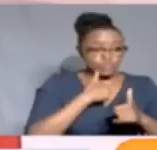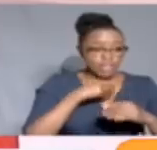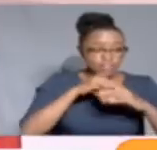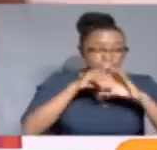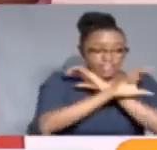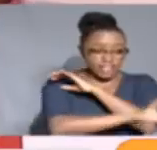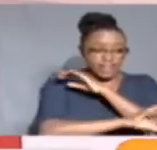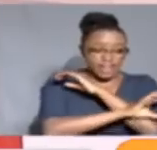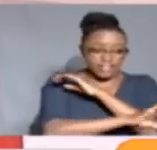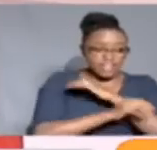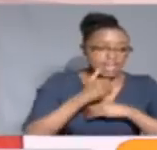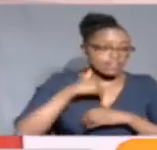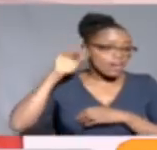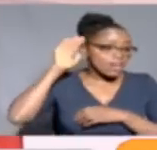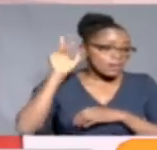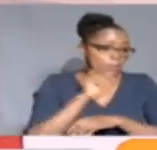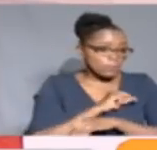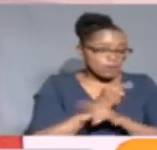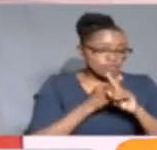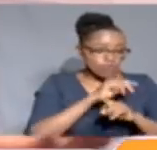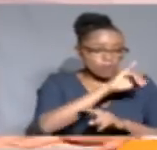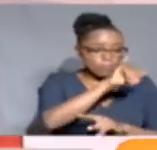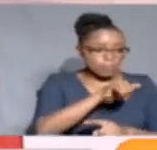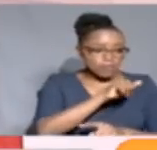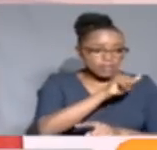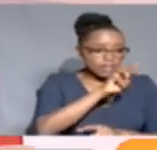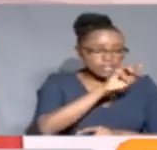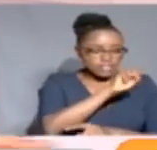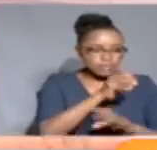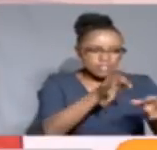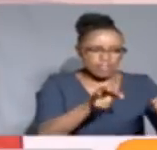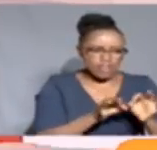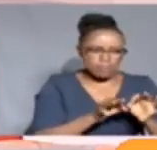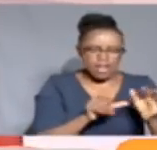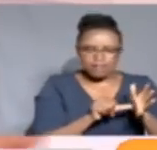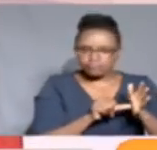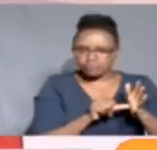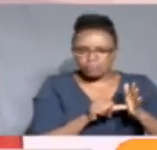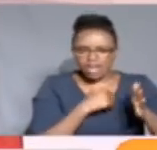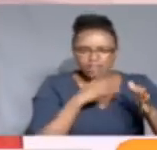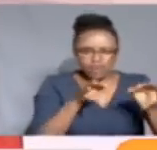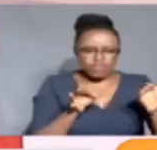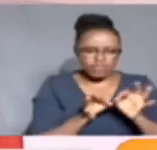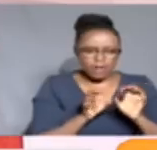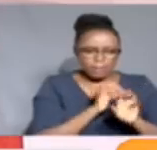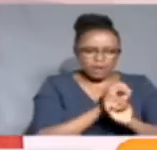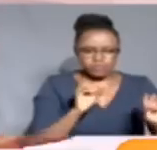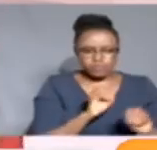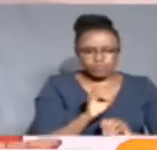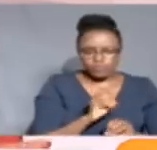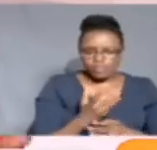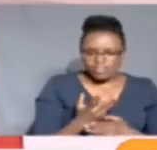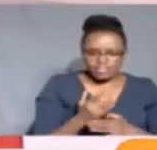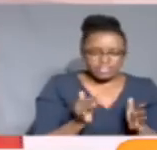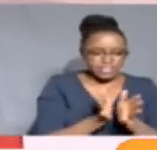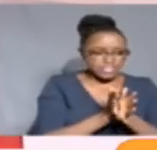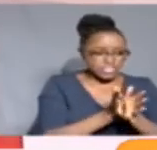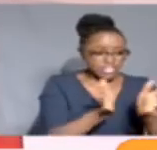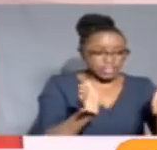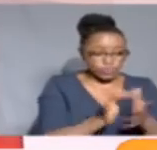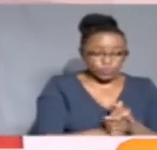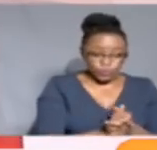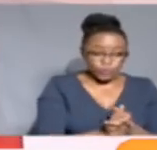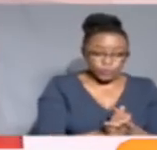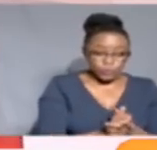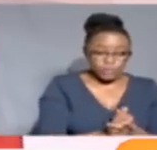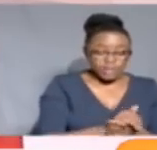country. You have heard from James, it was a family issue. Mm-hmm. You have no family. So this is in across the board. This is in,